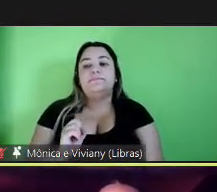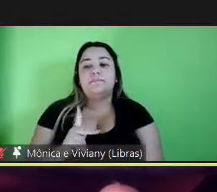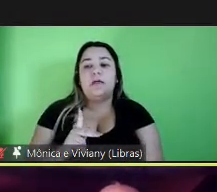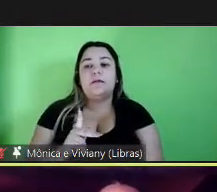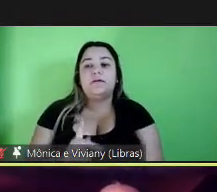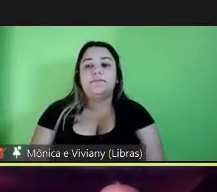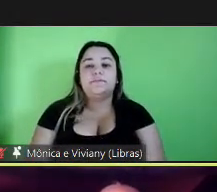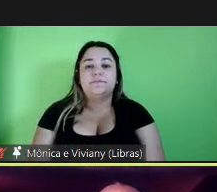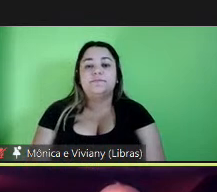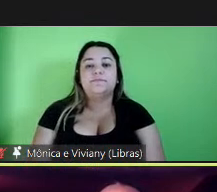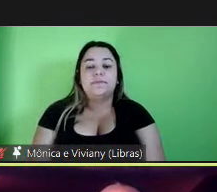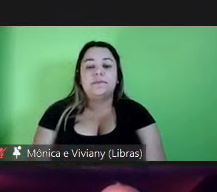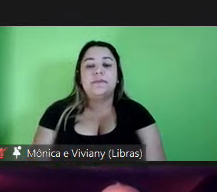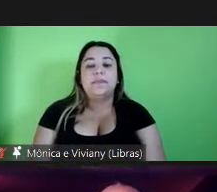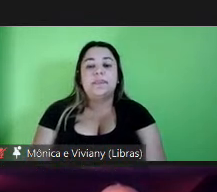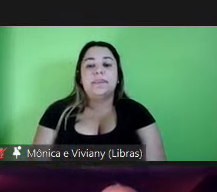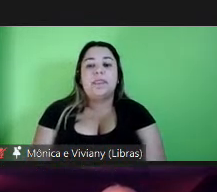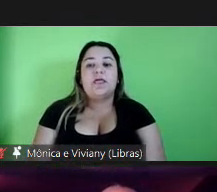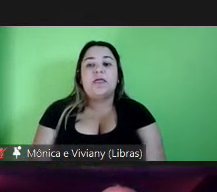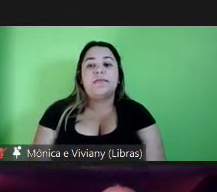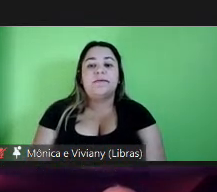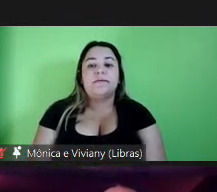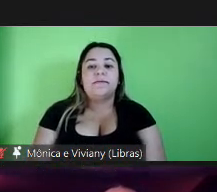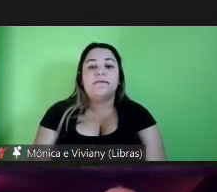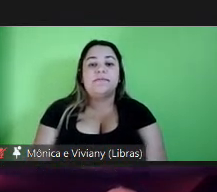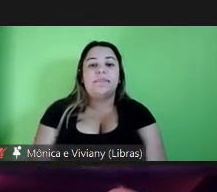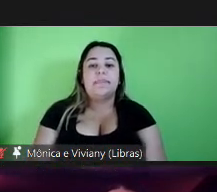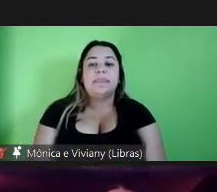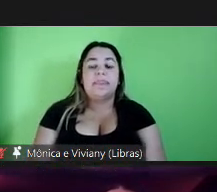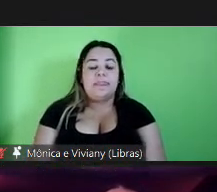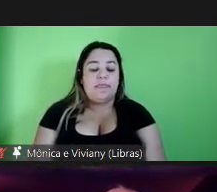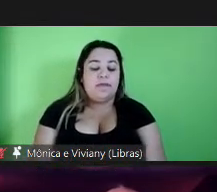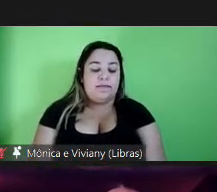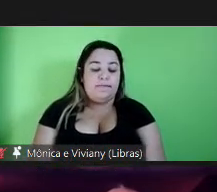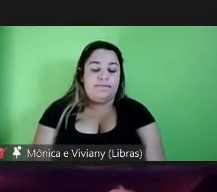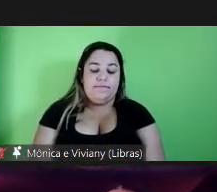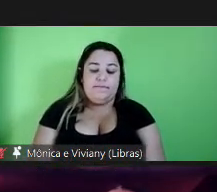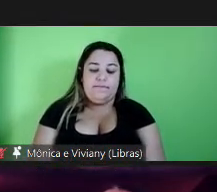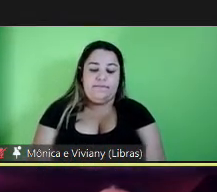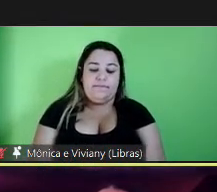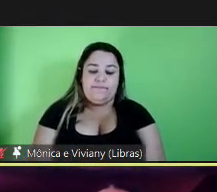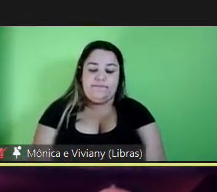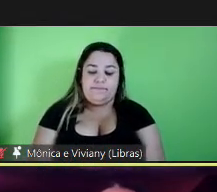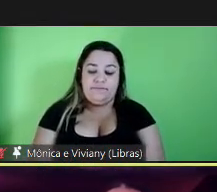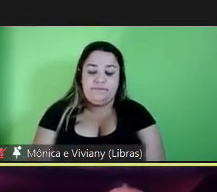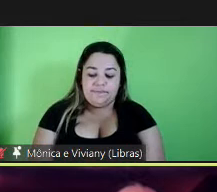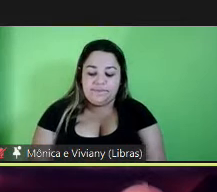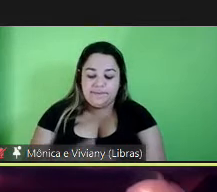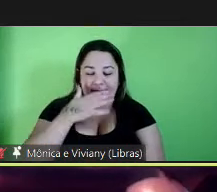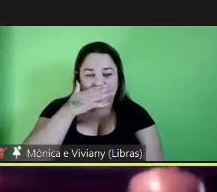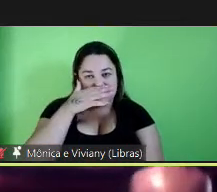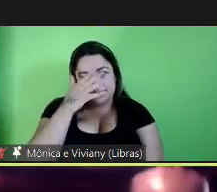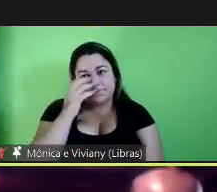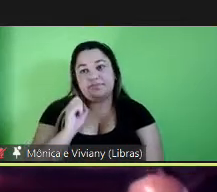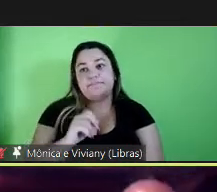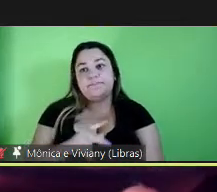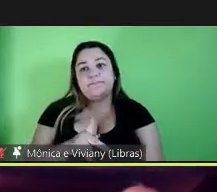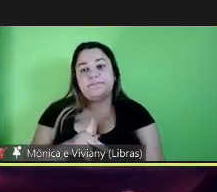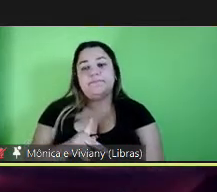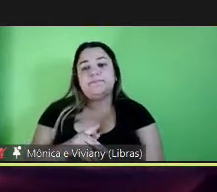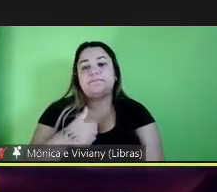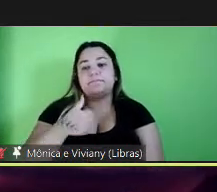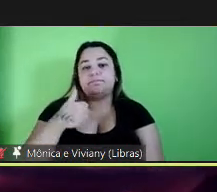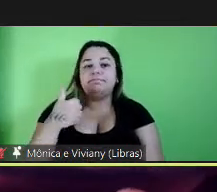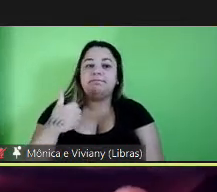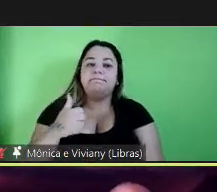Then. There we are. Can you, Even better. Can you put, yes, thank you. That's better. Presentation. Lovely.